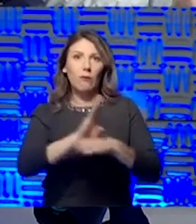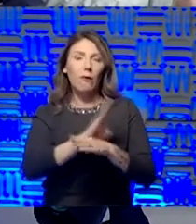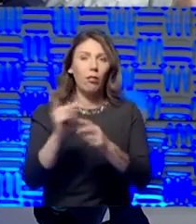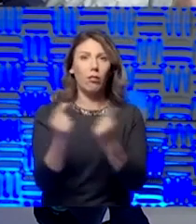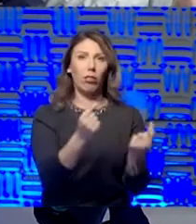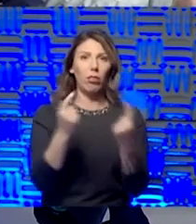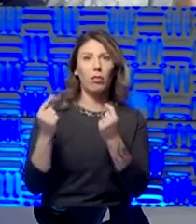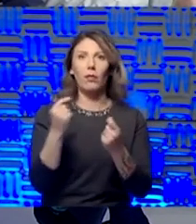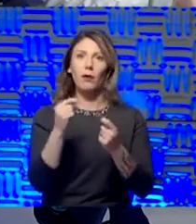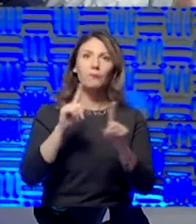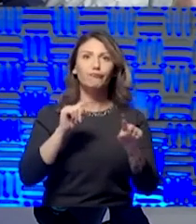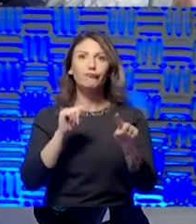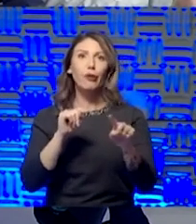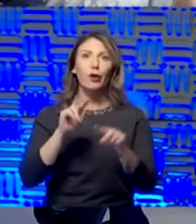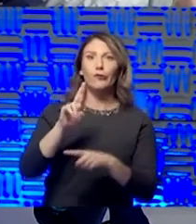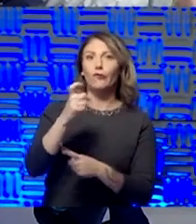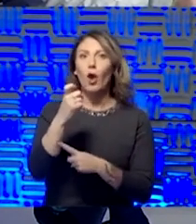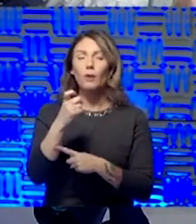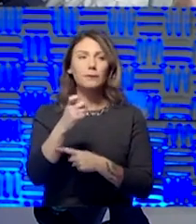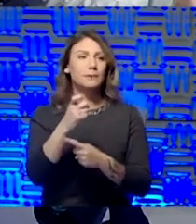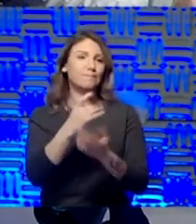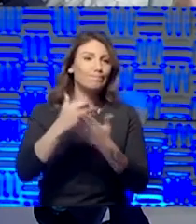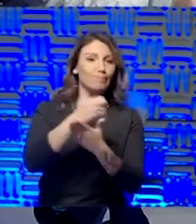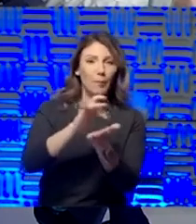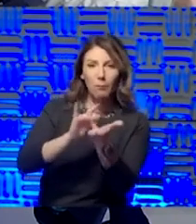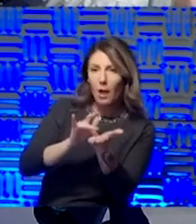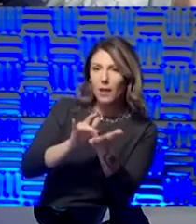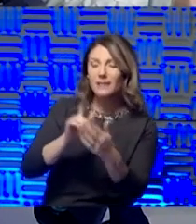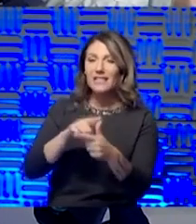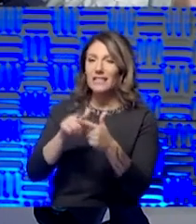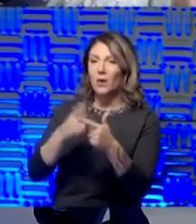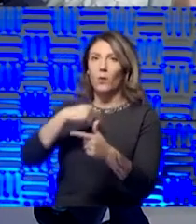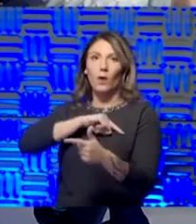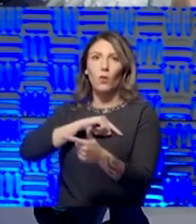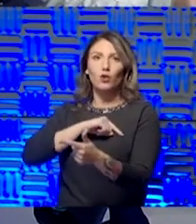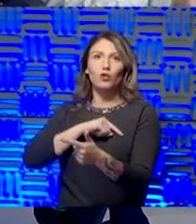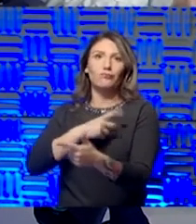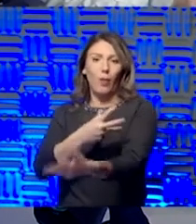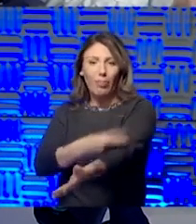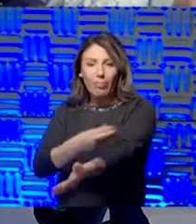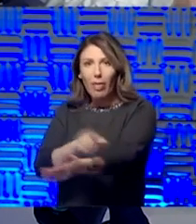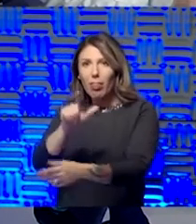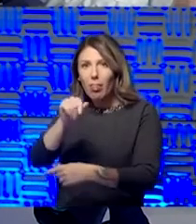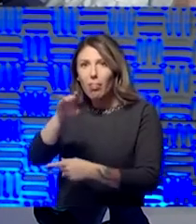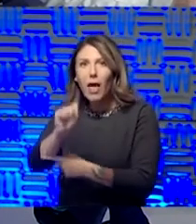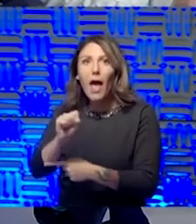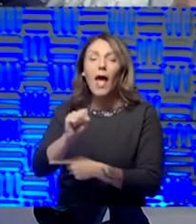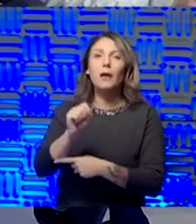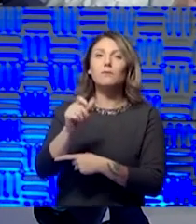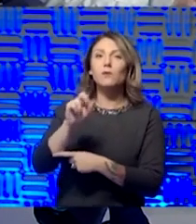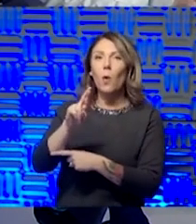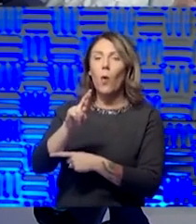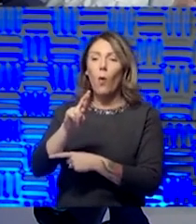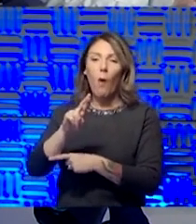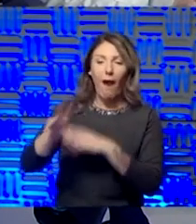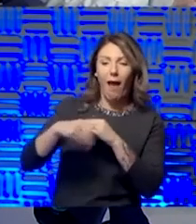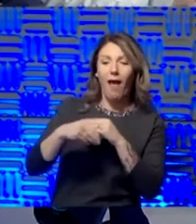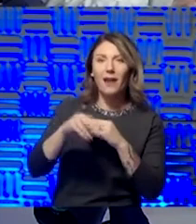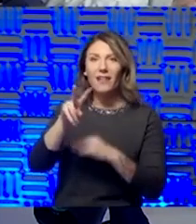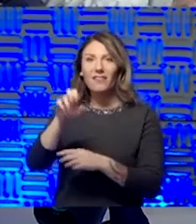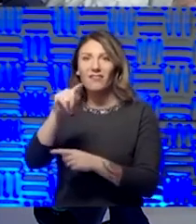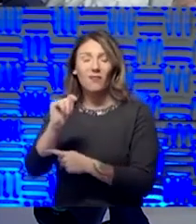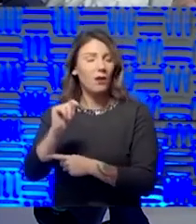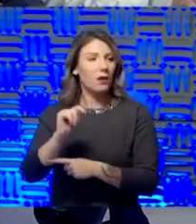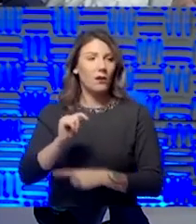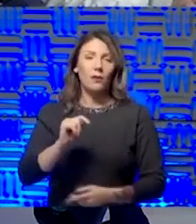them, and we would run the drips and draw labs, adjust the ventilators, do every bit of that ourselves. You know, I see nurses are a tough crowd. I just can't